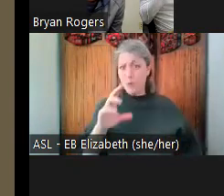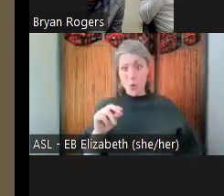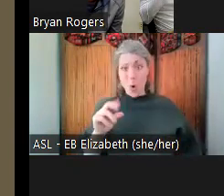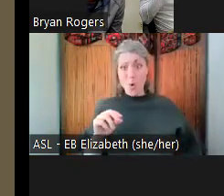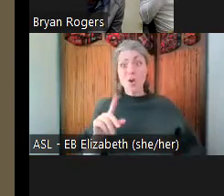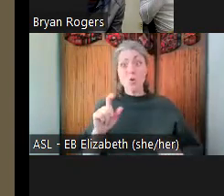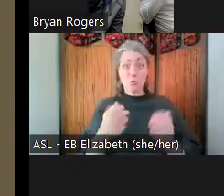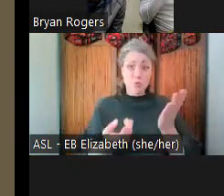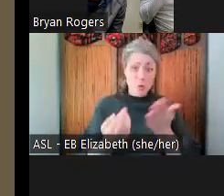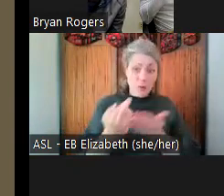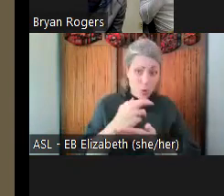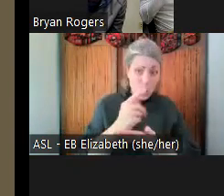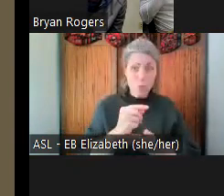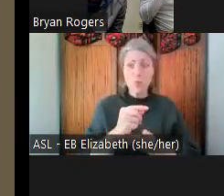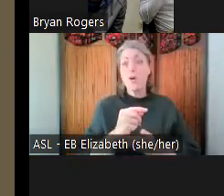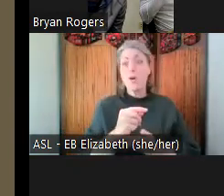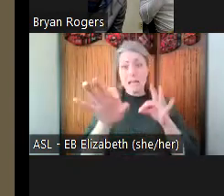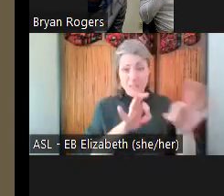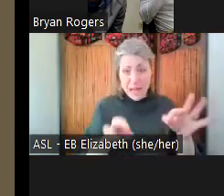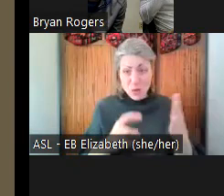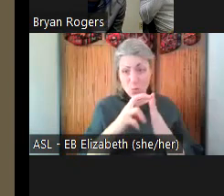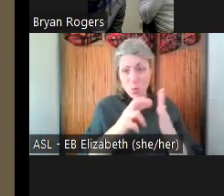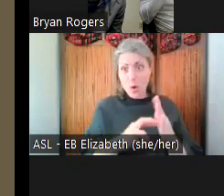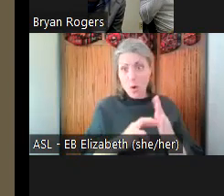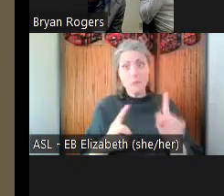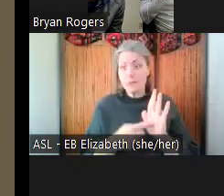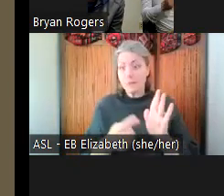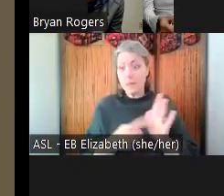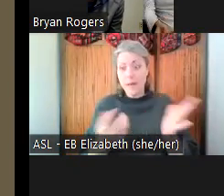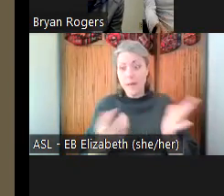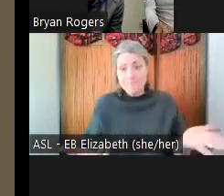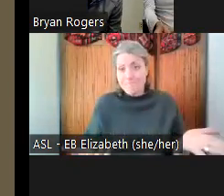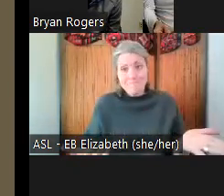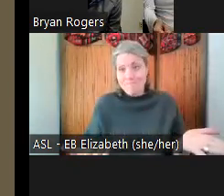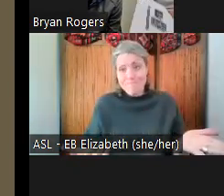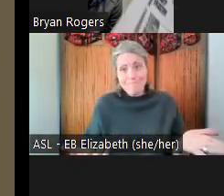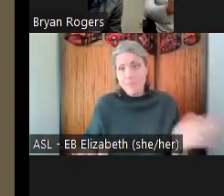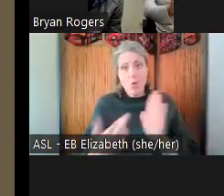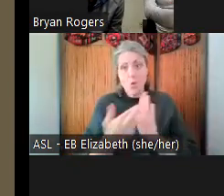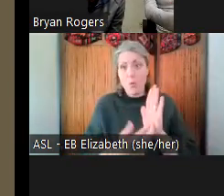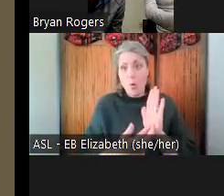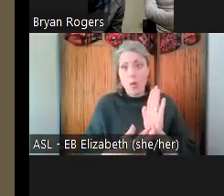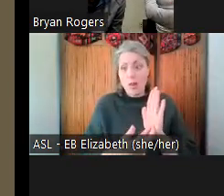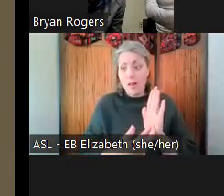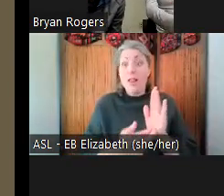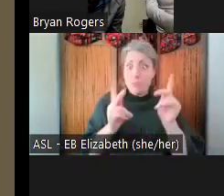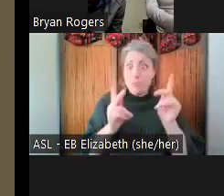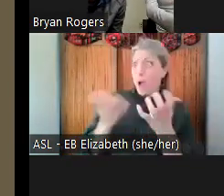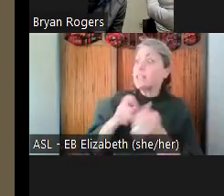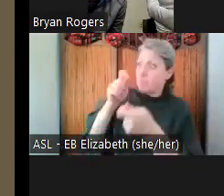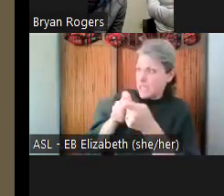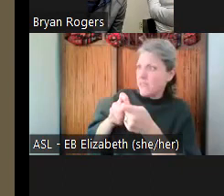it, explain it, but some people that we work with, they need the rule, they need it to be specific, and they need that to happen every